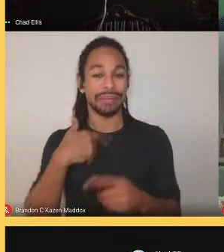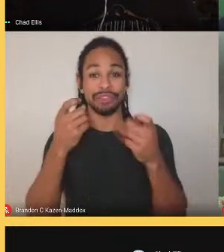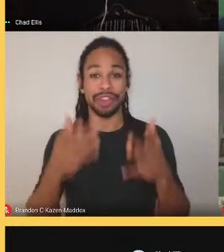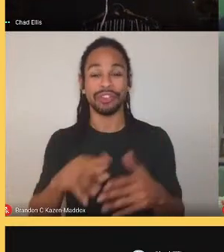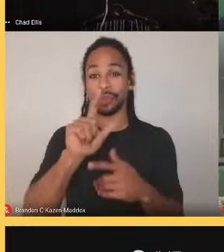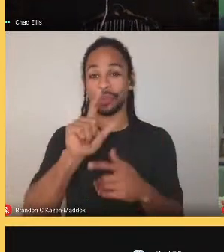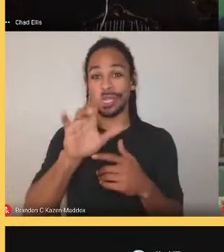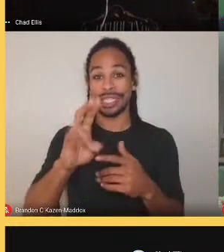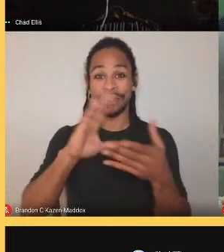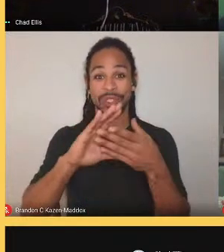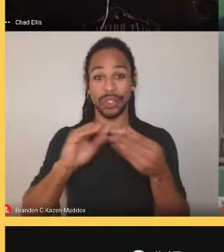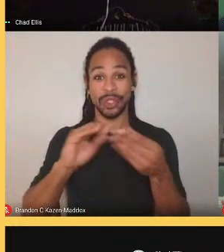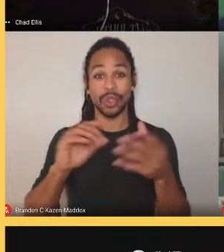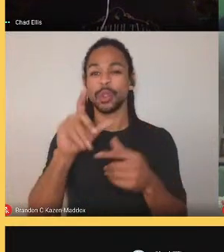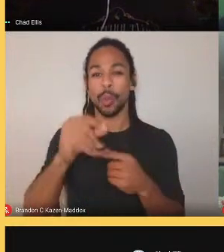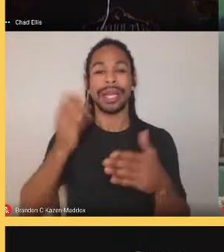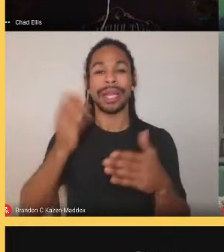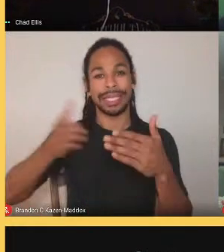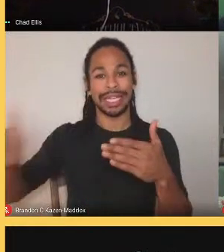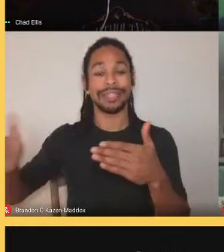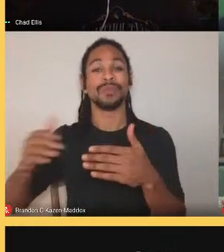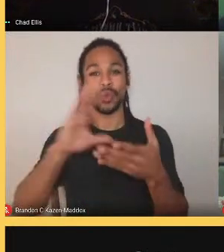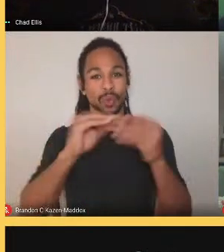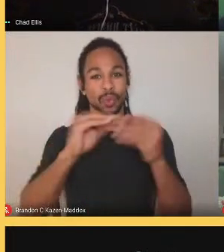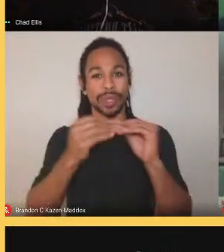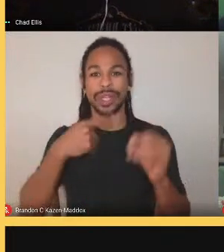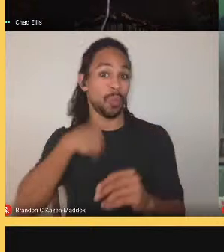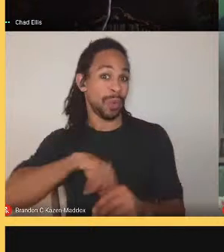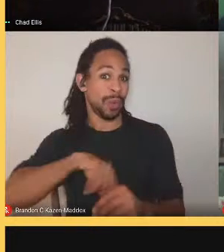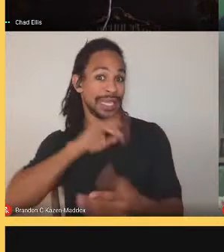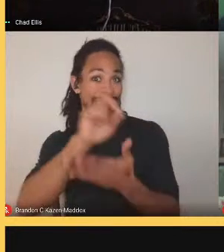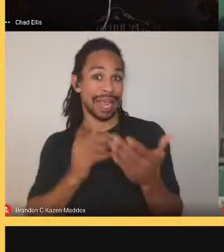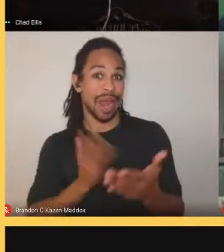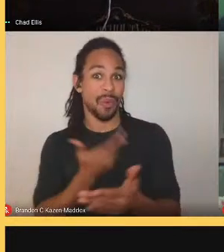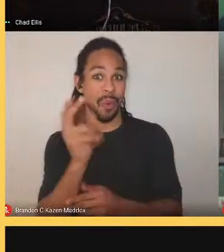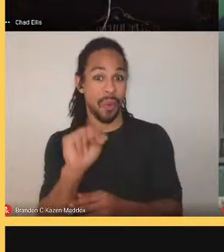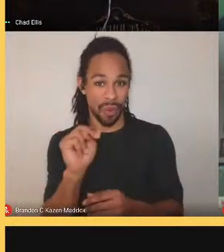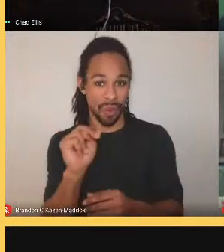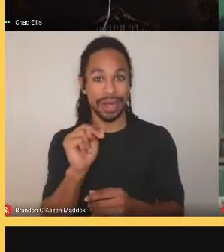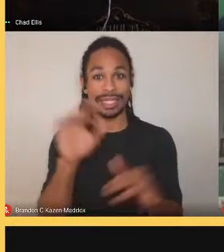systems. And they're all available for free at